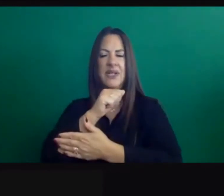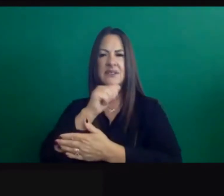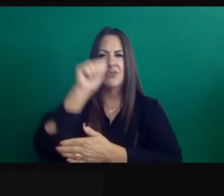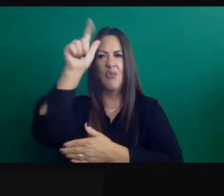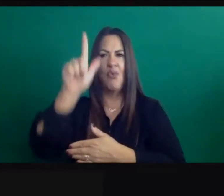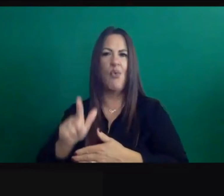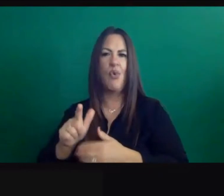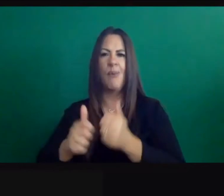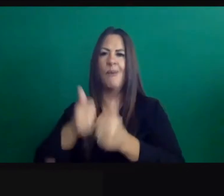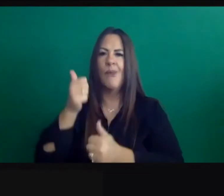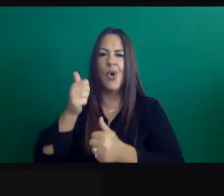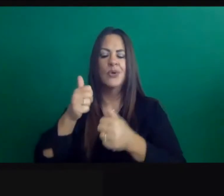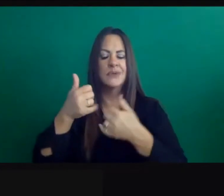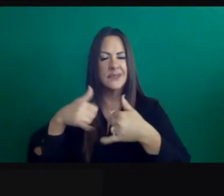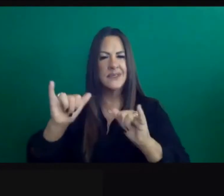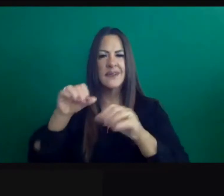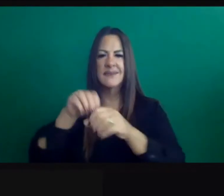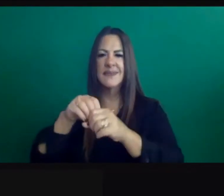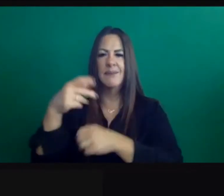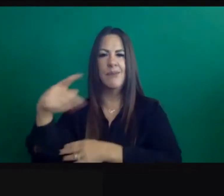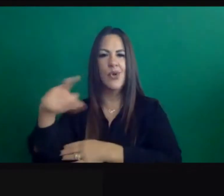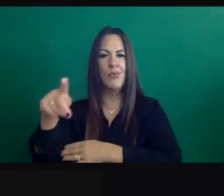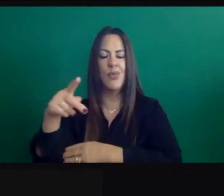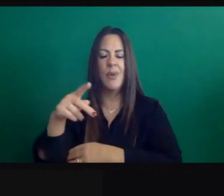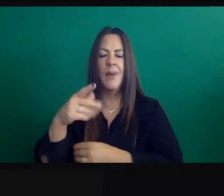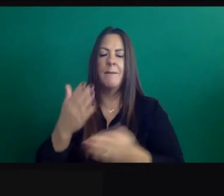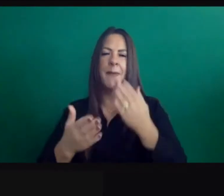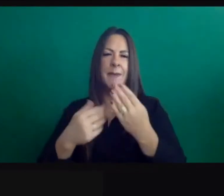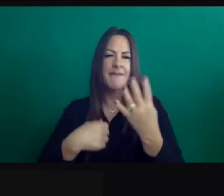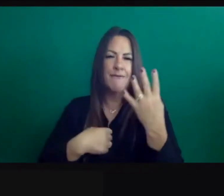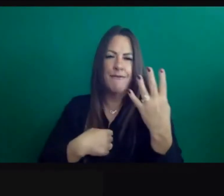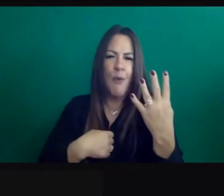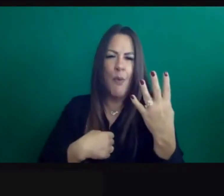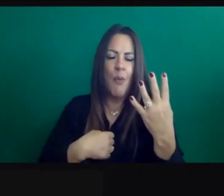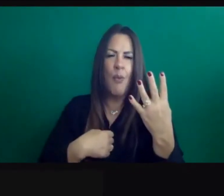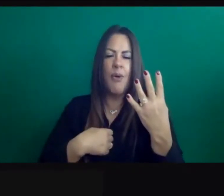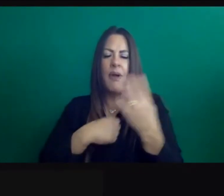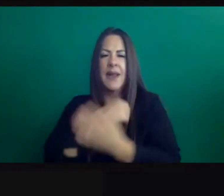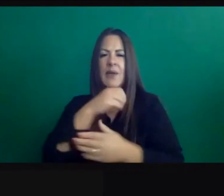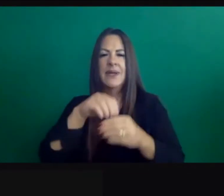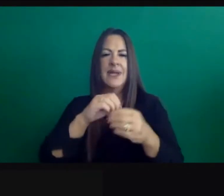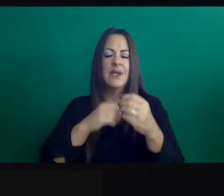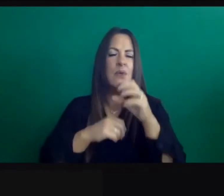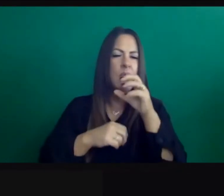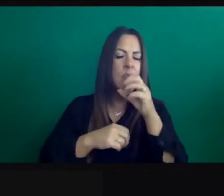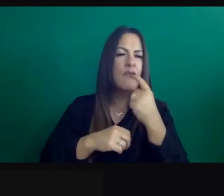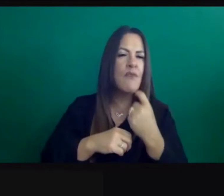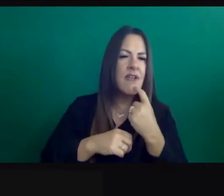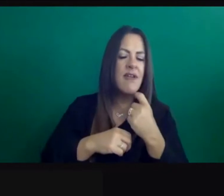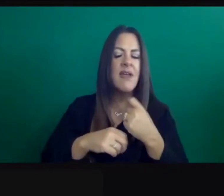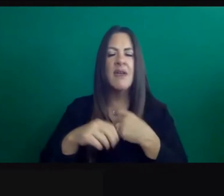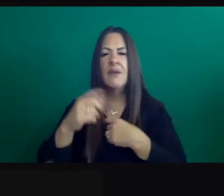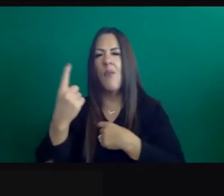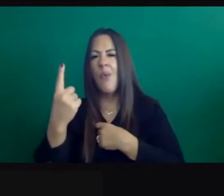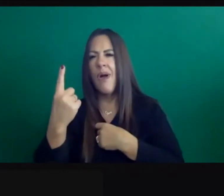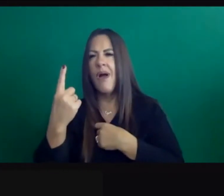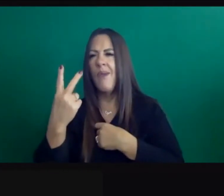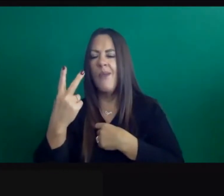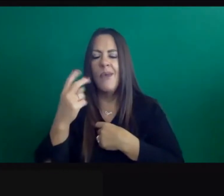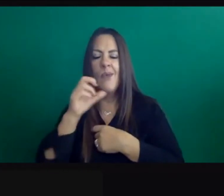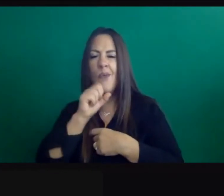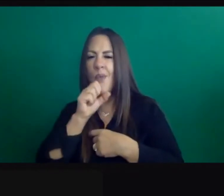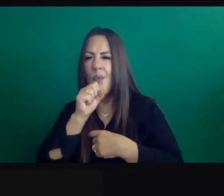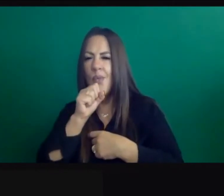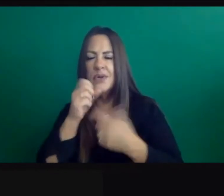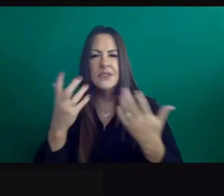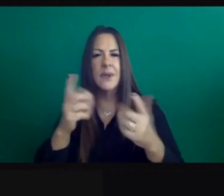move. Most are in purple. I think we have 4 counties in the red and orange tier across the state, but there are no